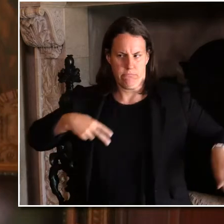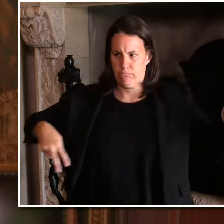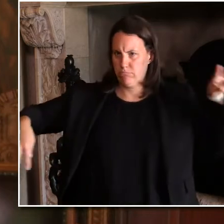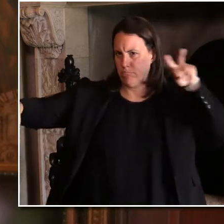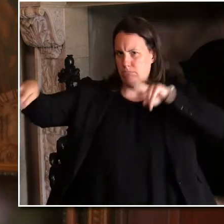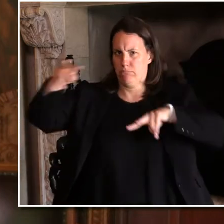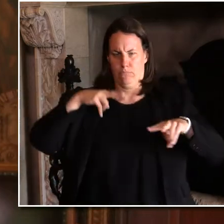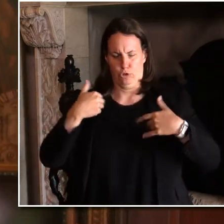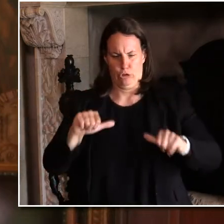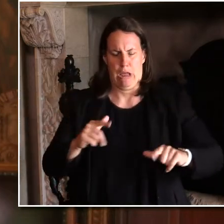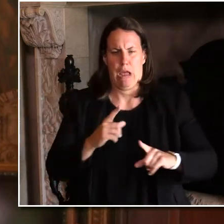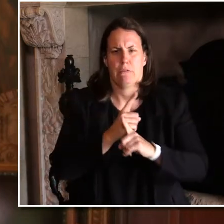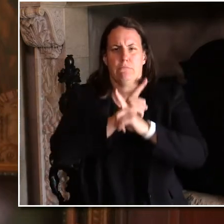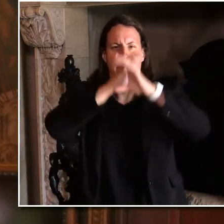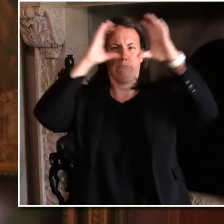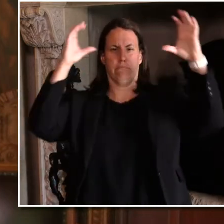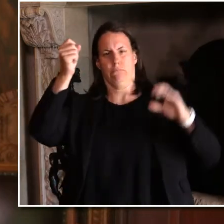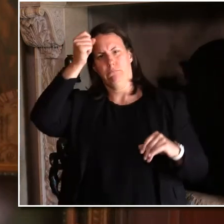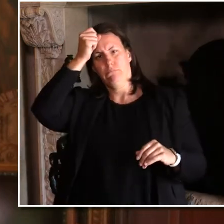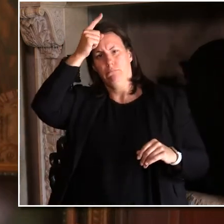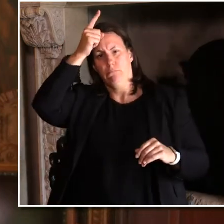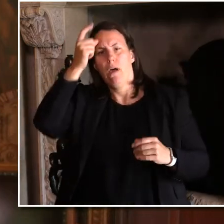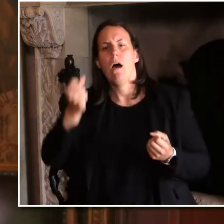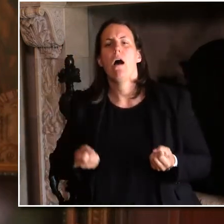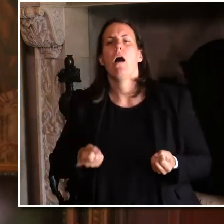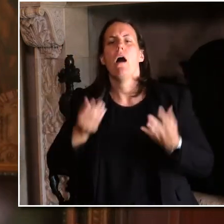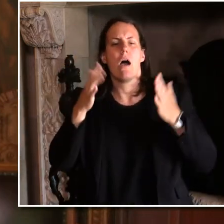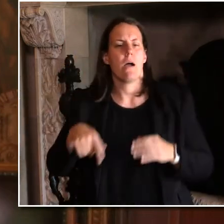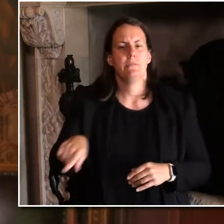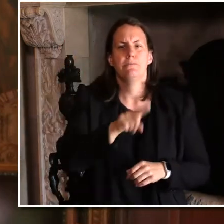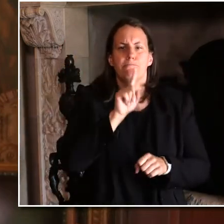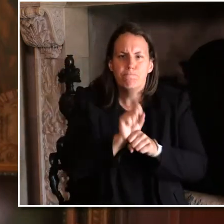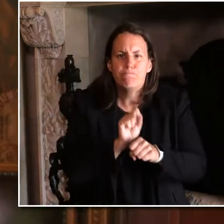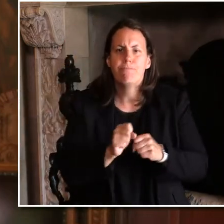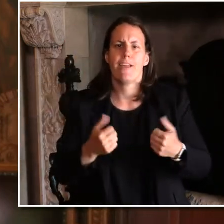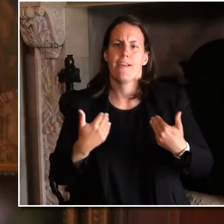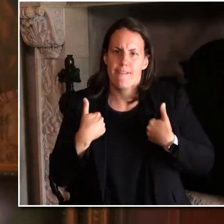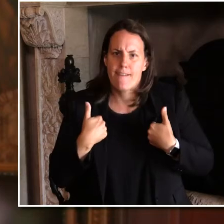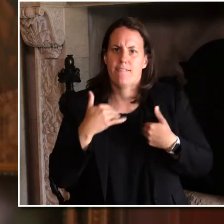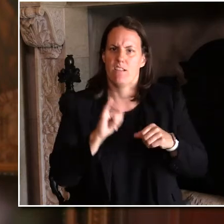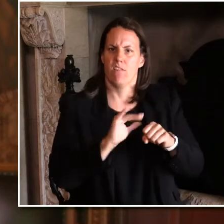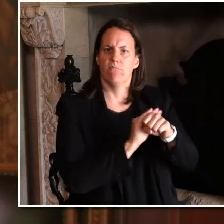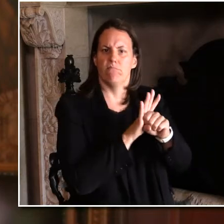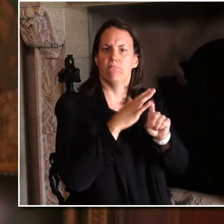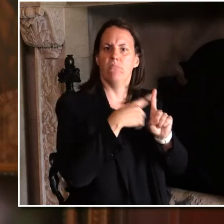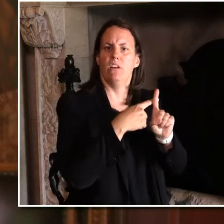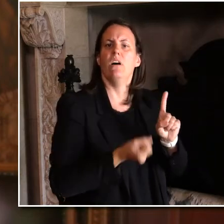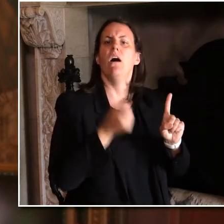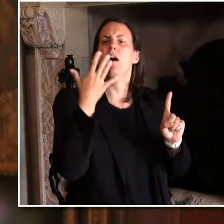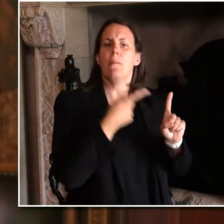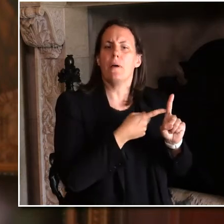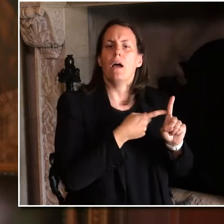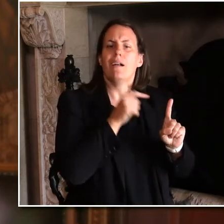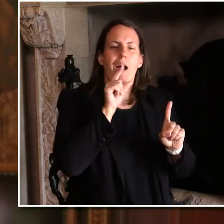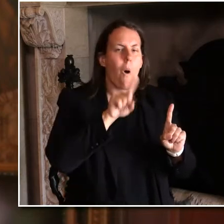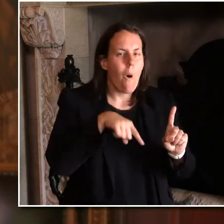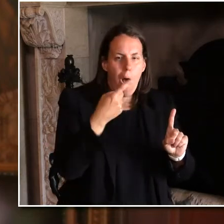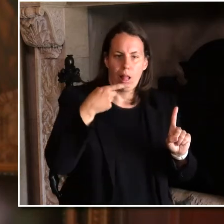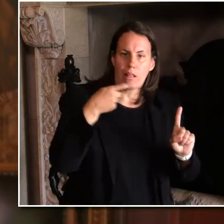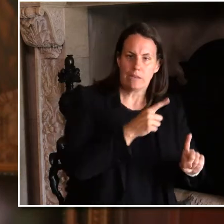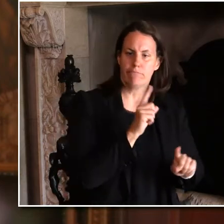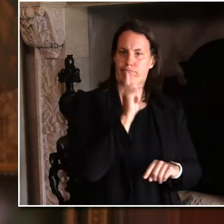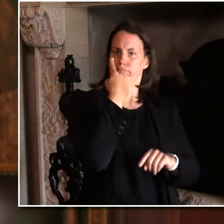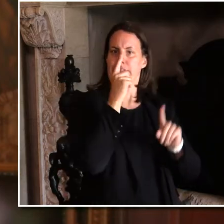from a number of different perspectives. So today we're pleased to be able to describe two new public health projects that will help us better